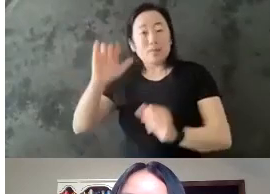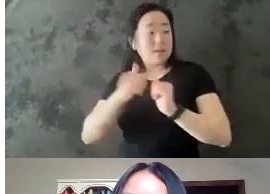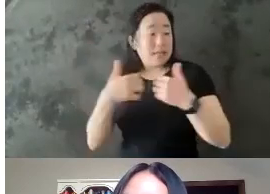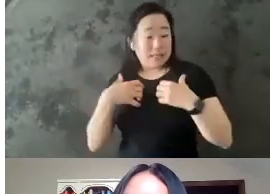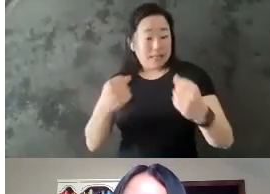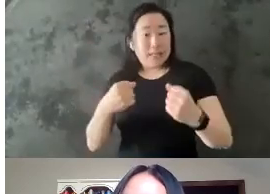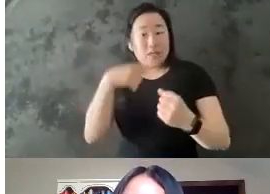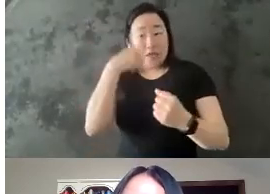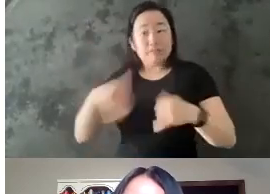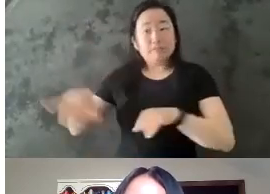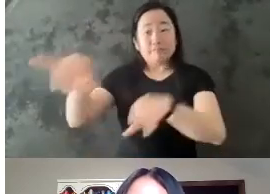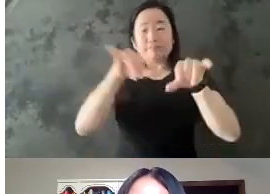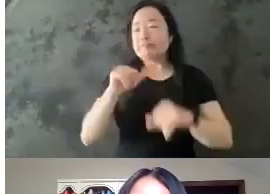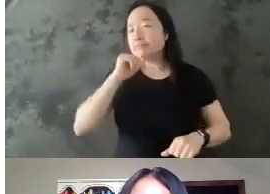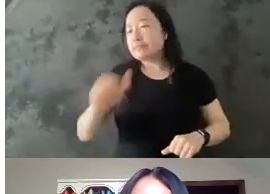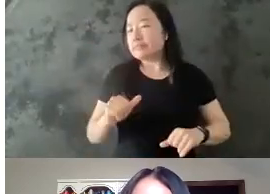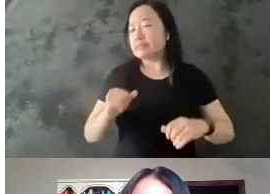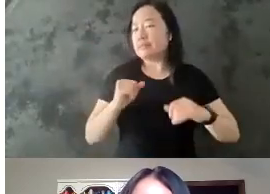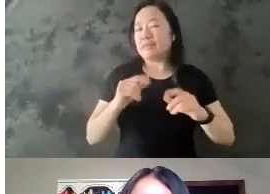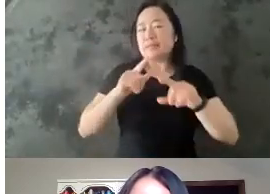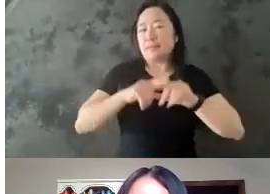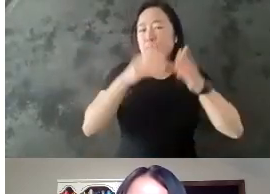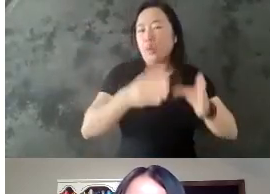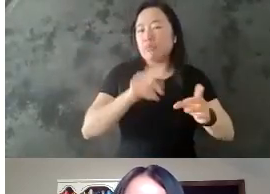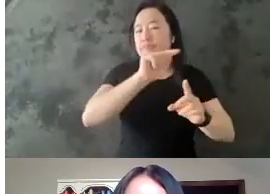and what that looks like for us.